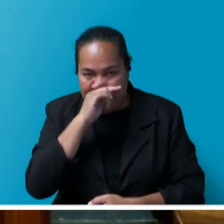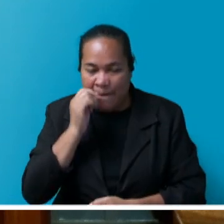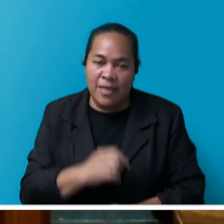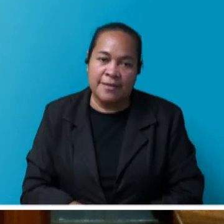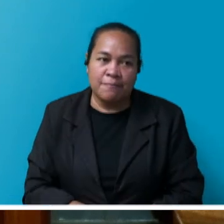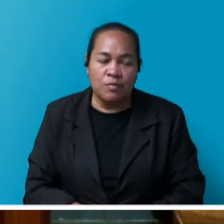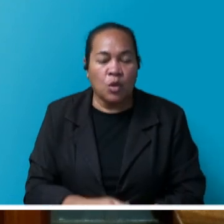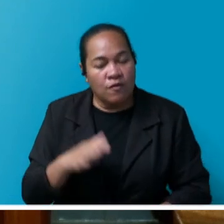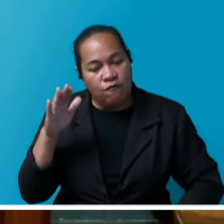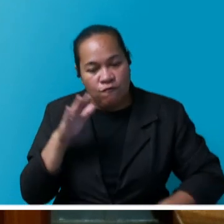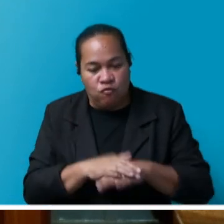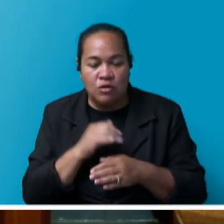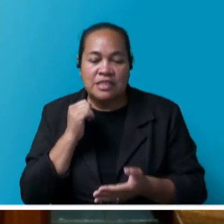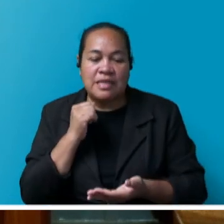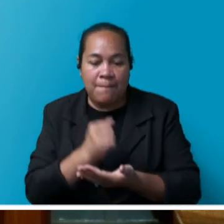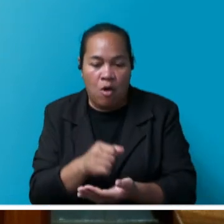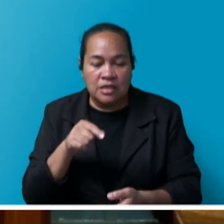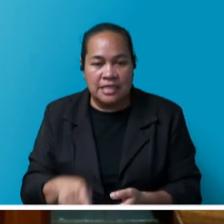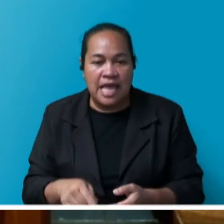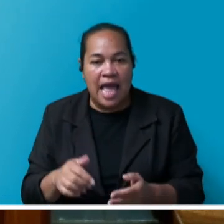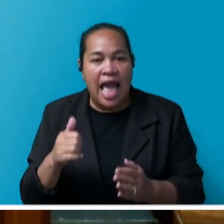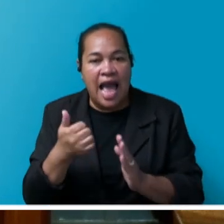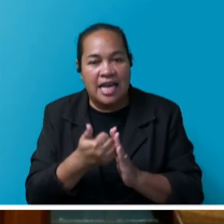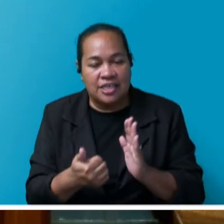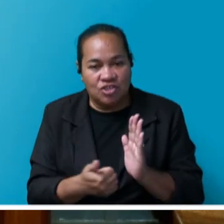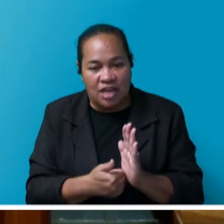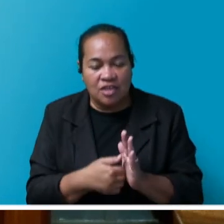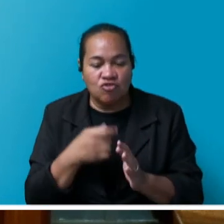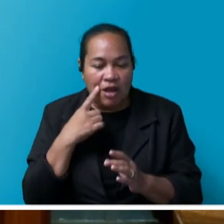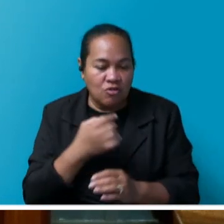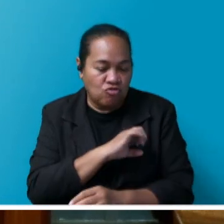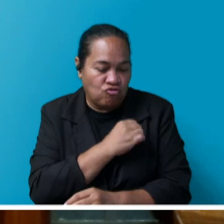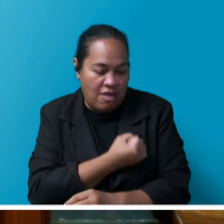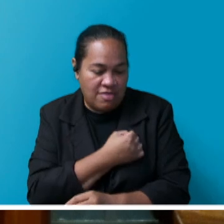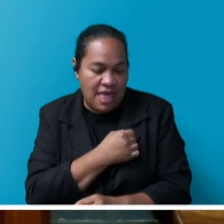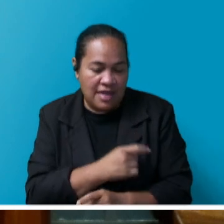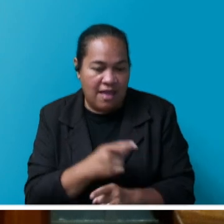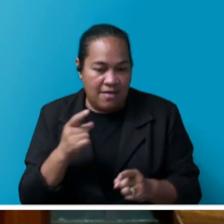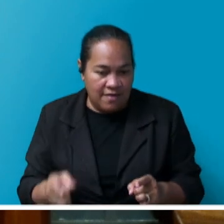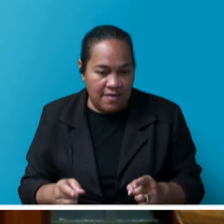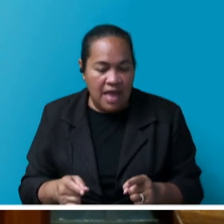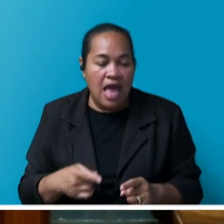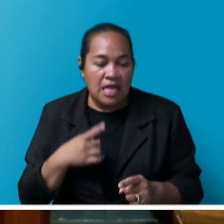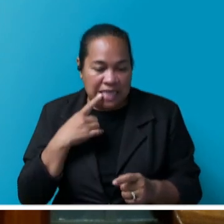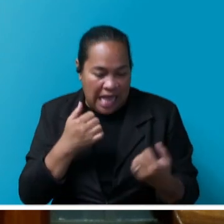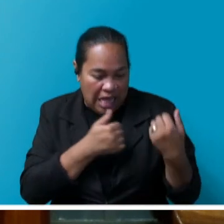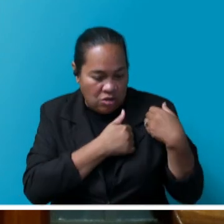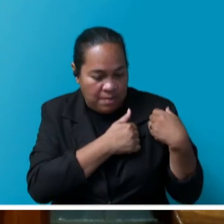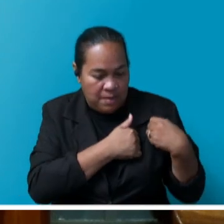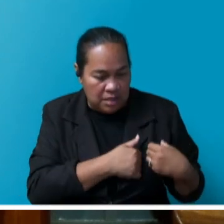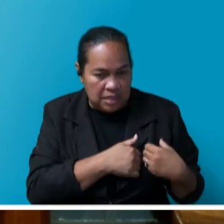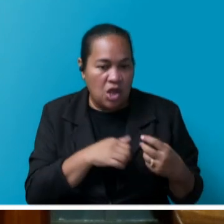we fully support the President's legislative agenda, which aims to strengthen governance, enhance accountability, and reflect the evolving aspirations